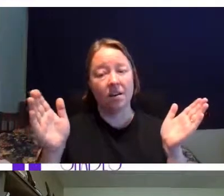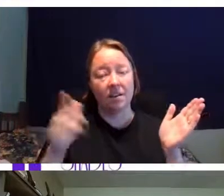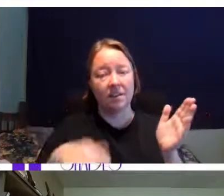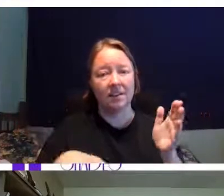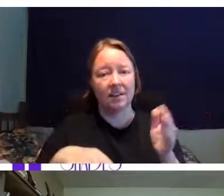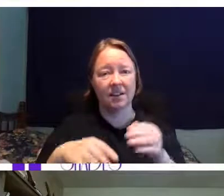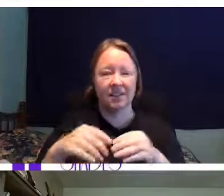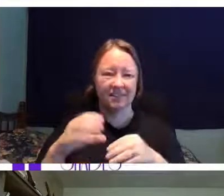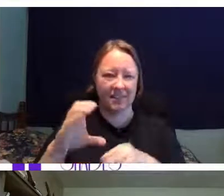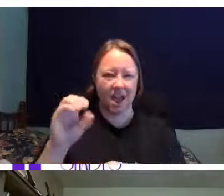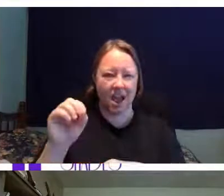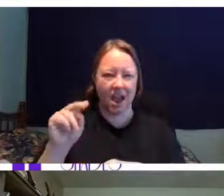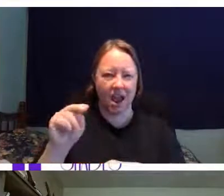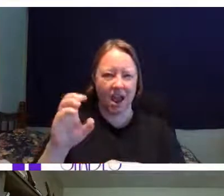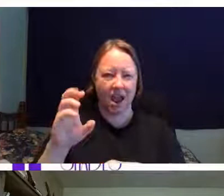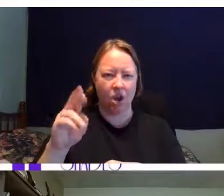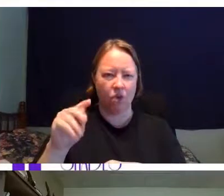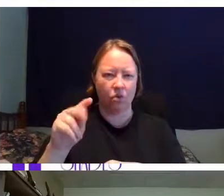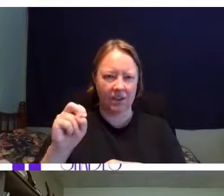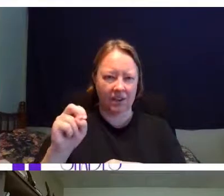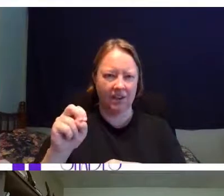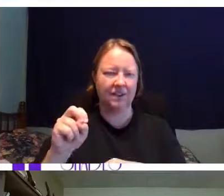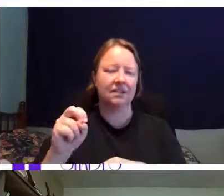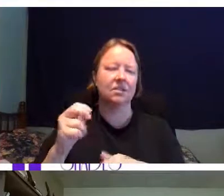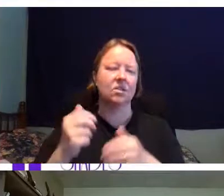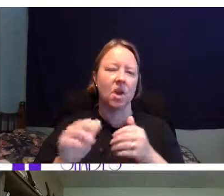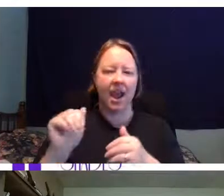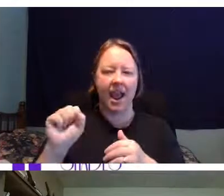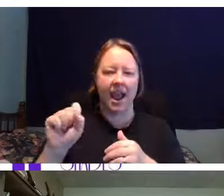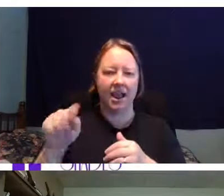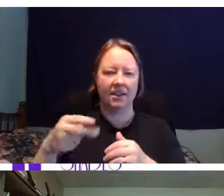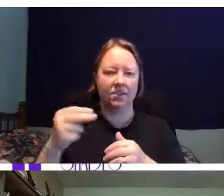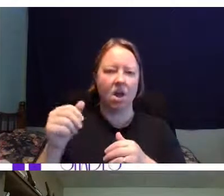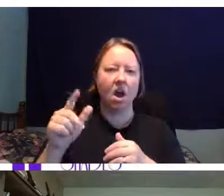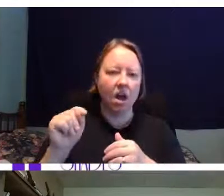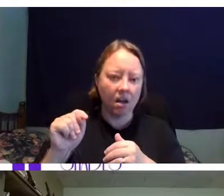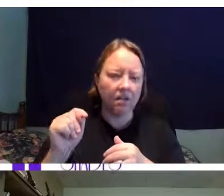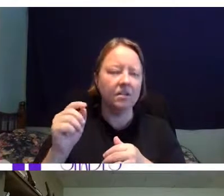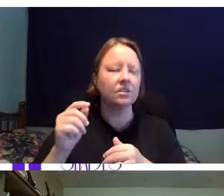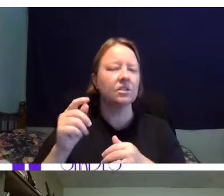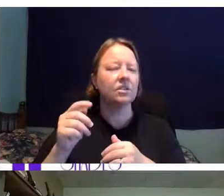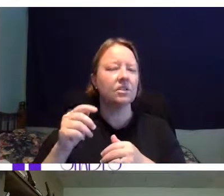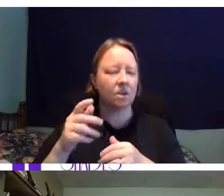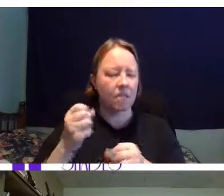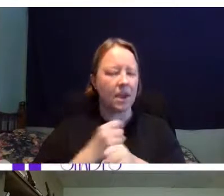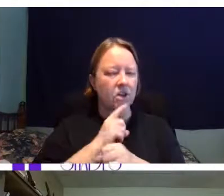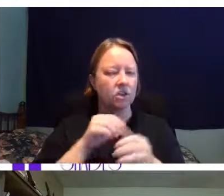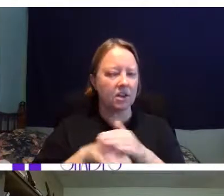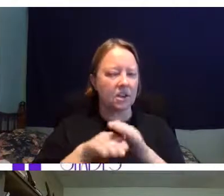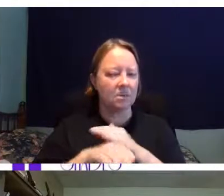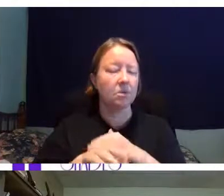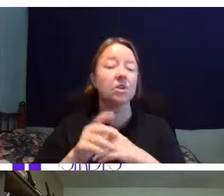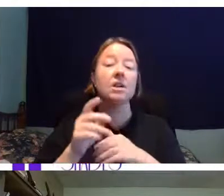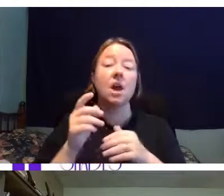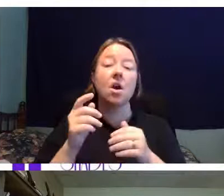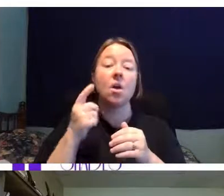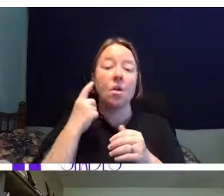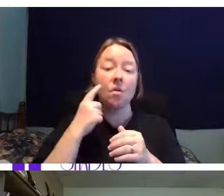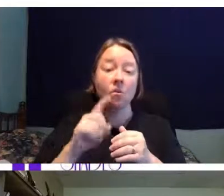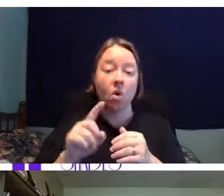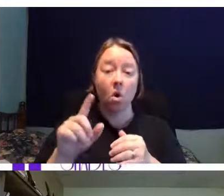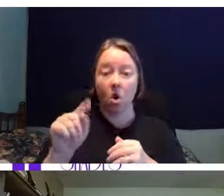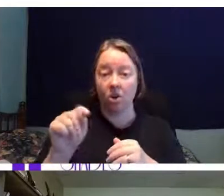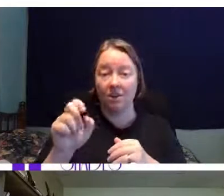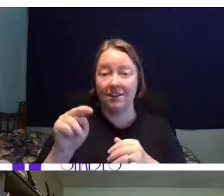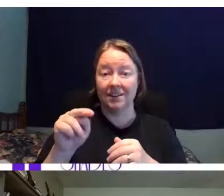the asphalt is intact. There are no issues as far as accessibility. Now, when it comes to tenant spaces,